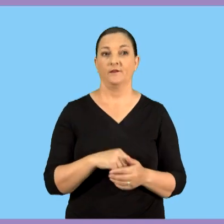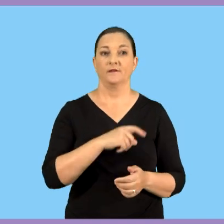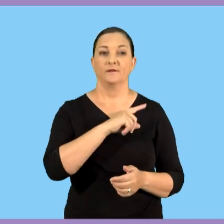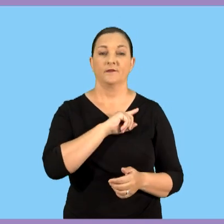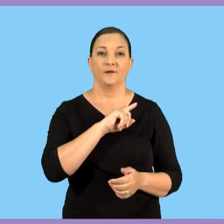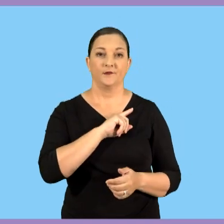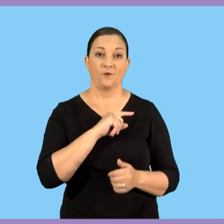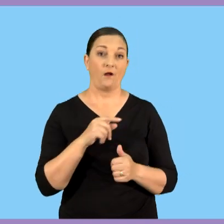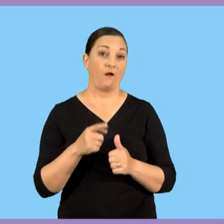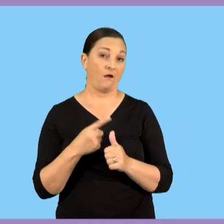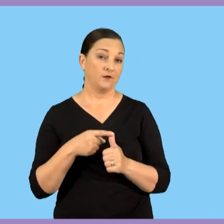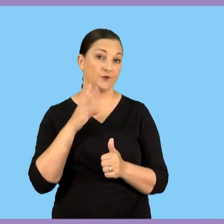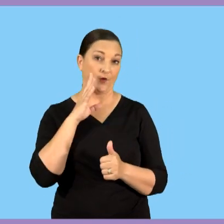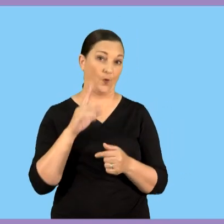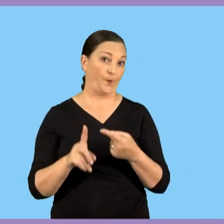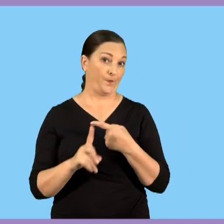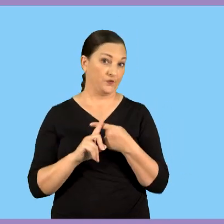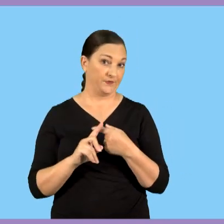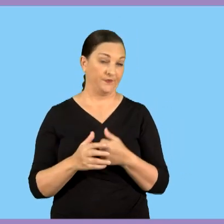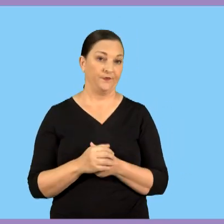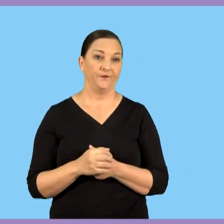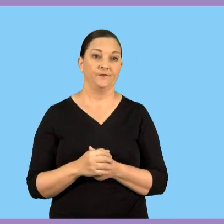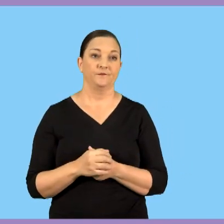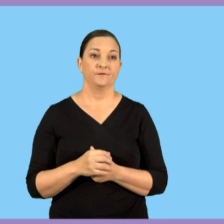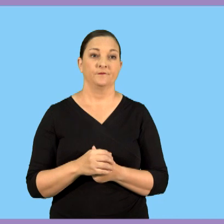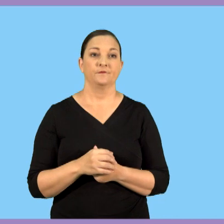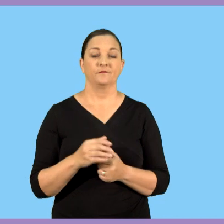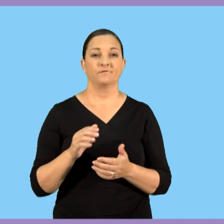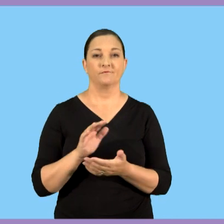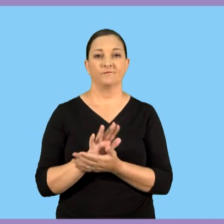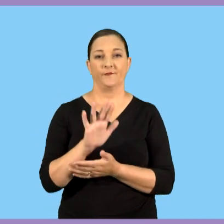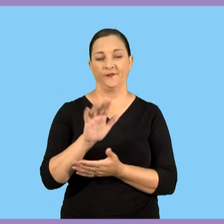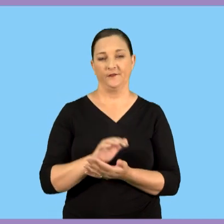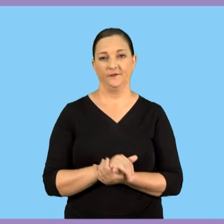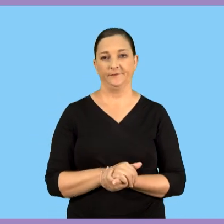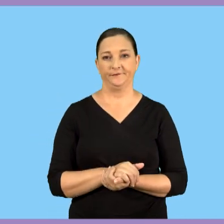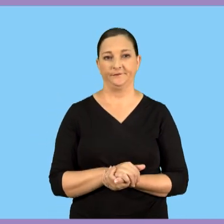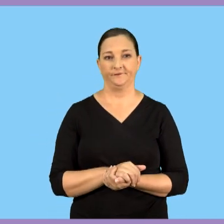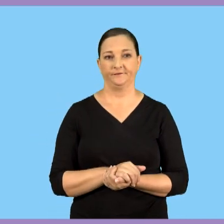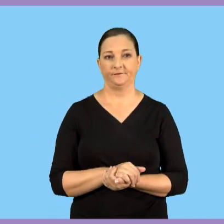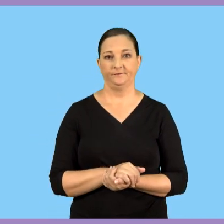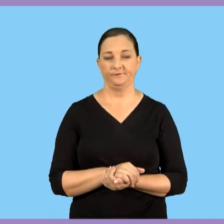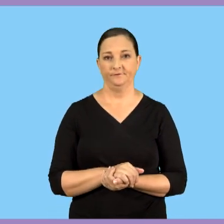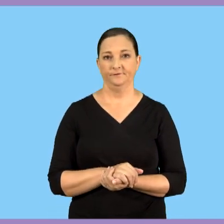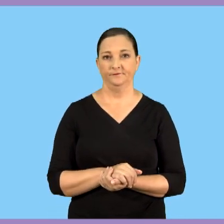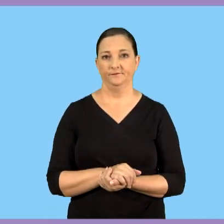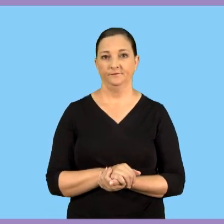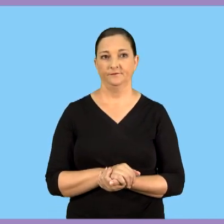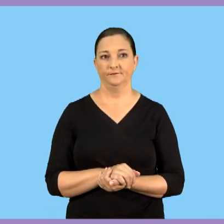by a negative 5. We said that the answer would be a positive. So our answer there is a positive 15.